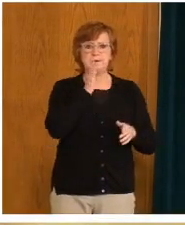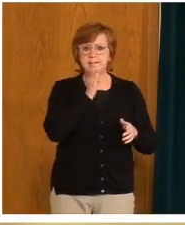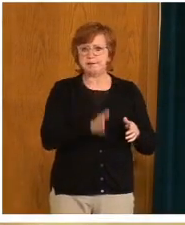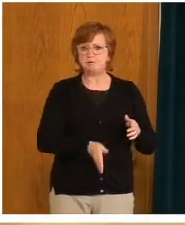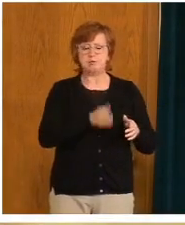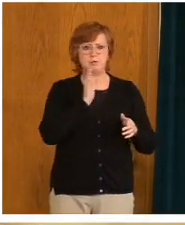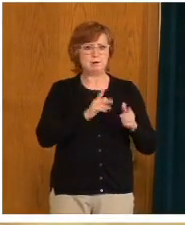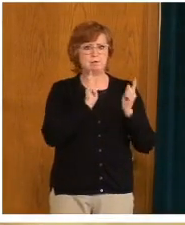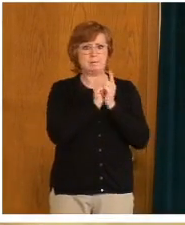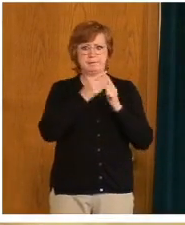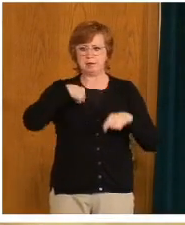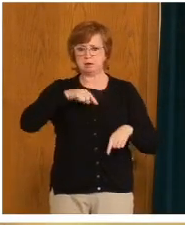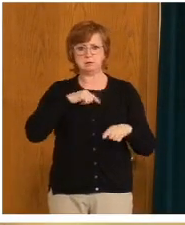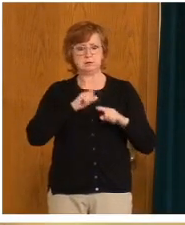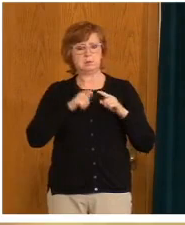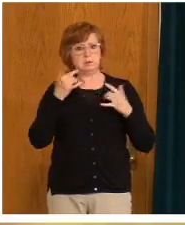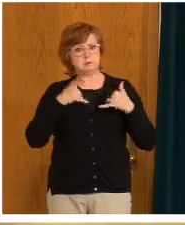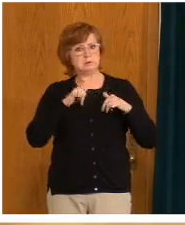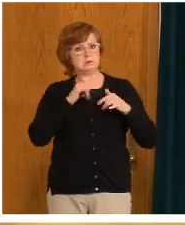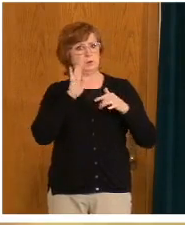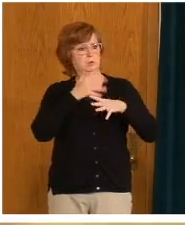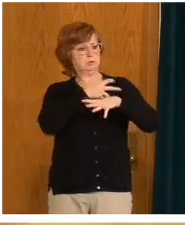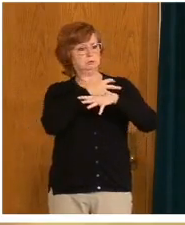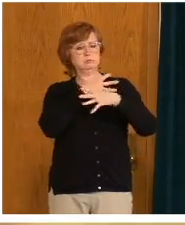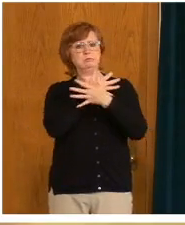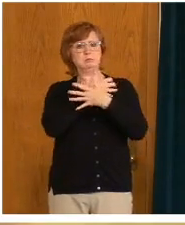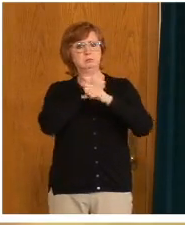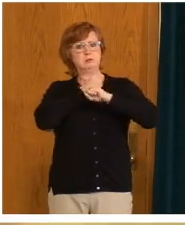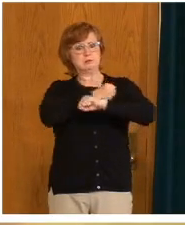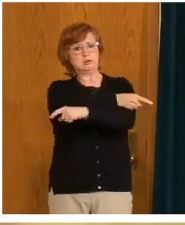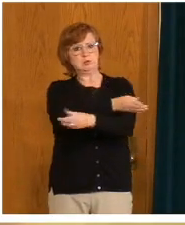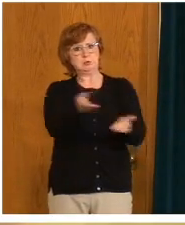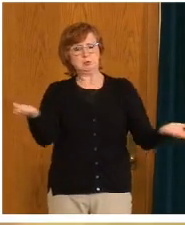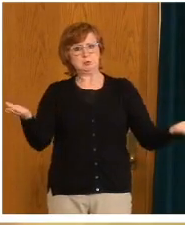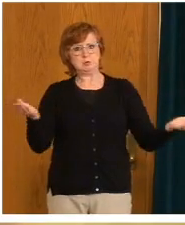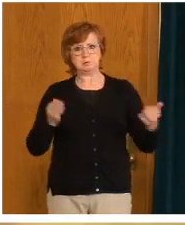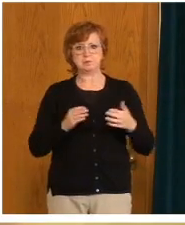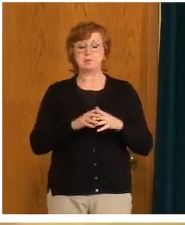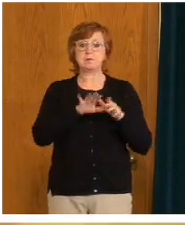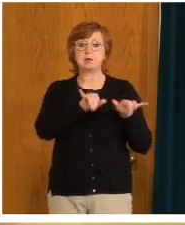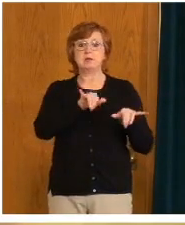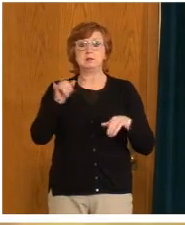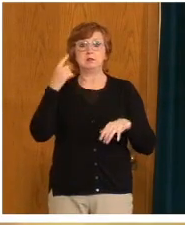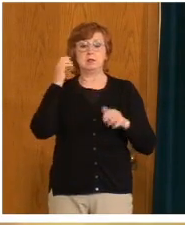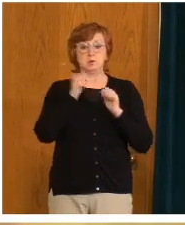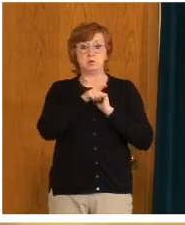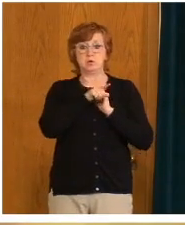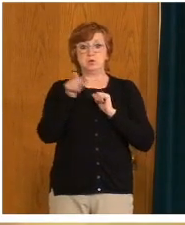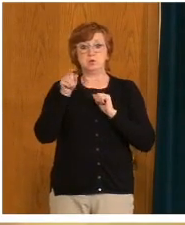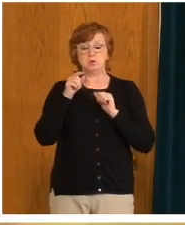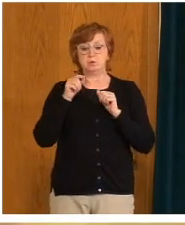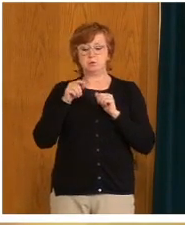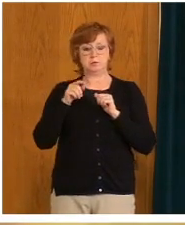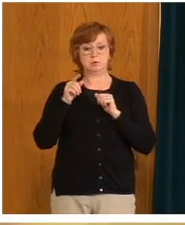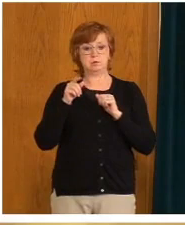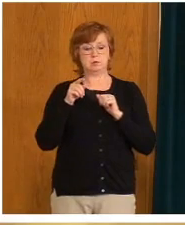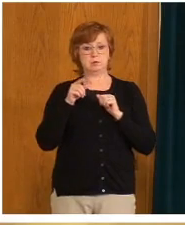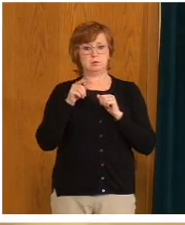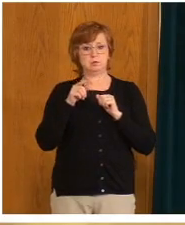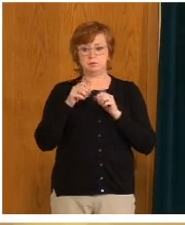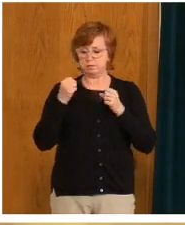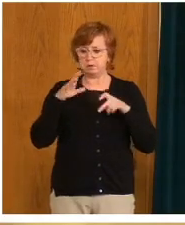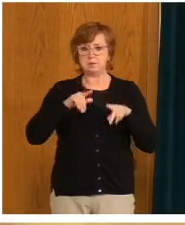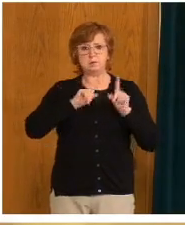They're saving, and hundreds of thousands of your fellow Saskatchewan citizens continue to do their part. They continue to go out and get